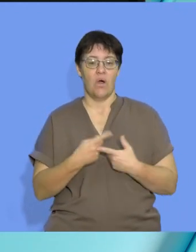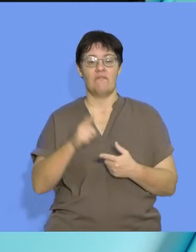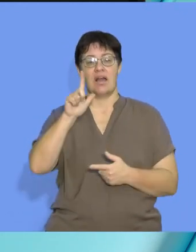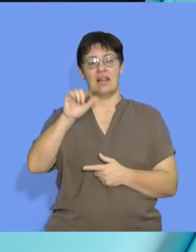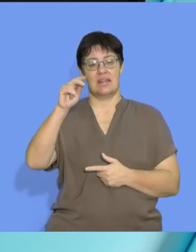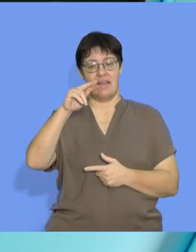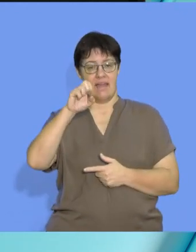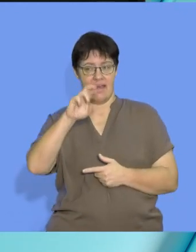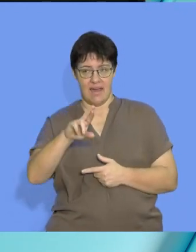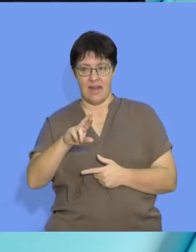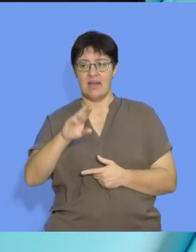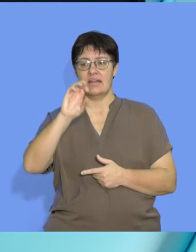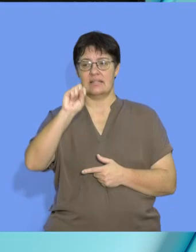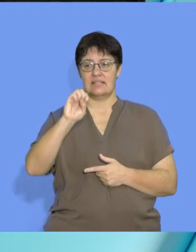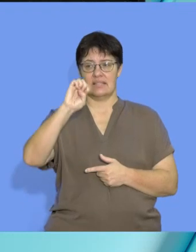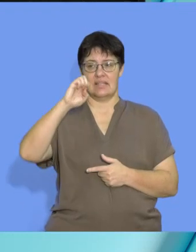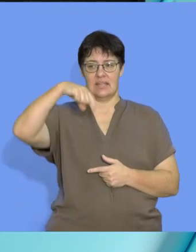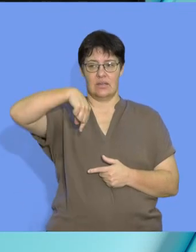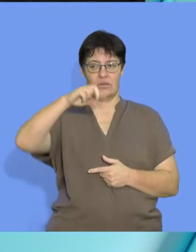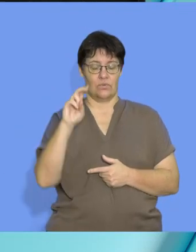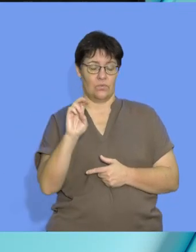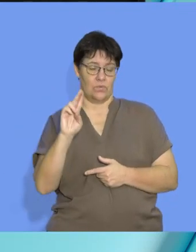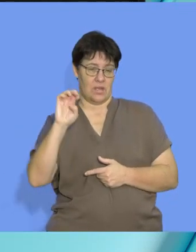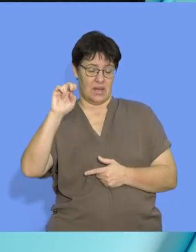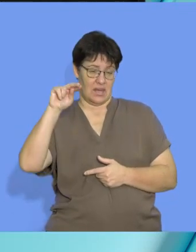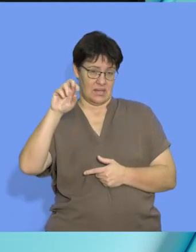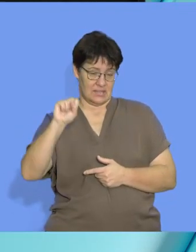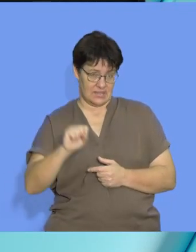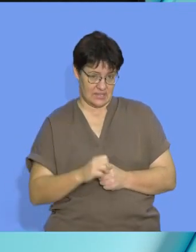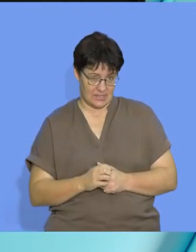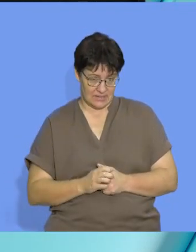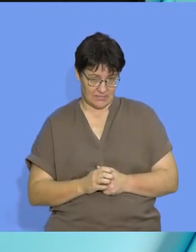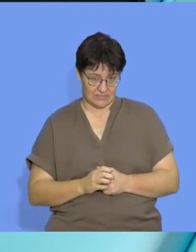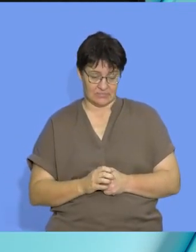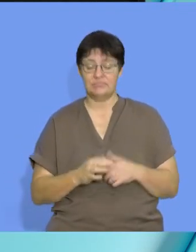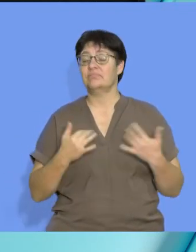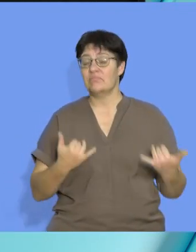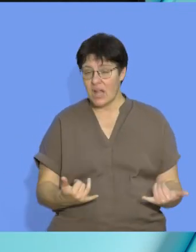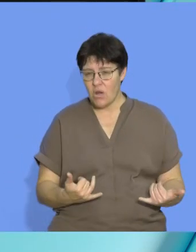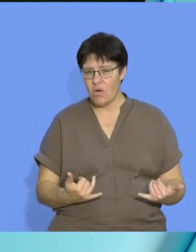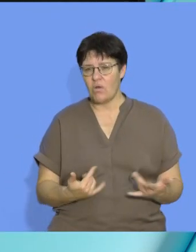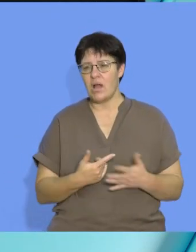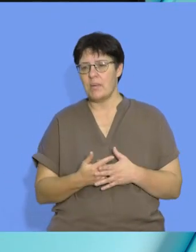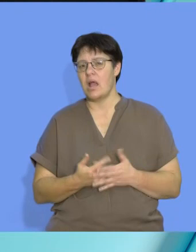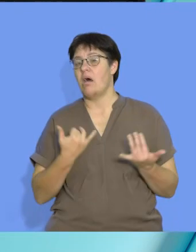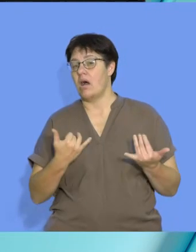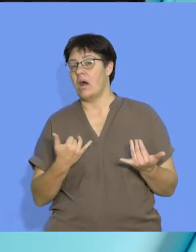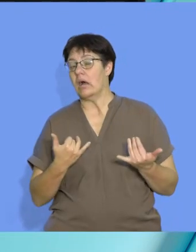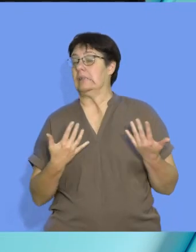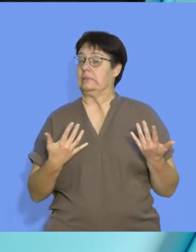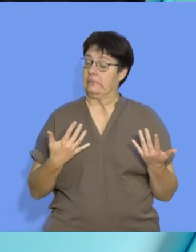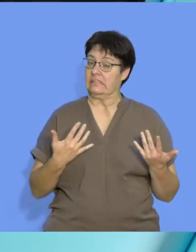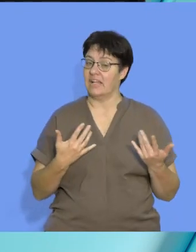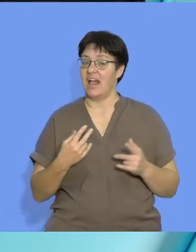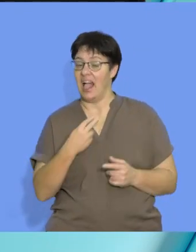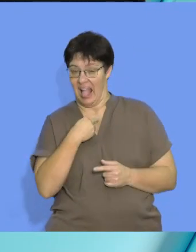linear sequence. Now that we've spoken about linear sequences, I'm going to throw a bit of a spanner in the works.